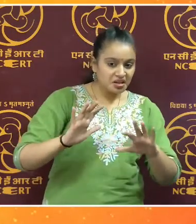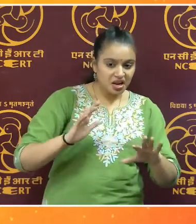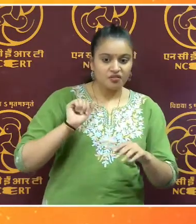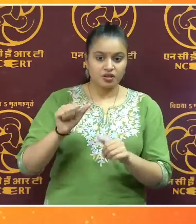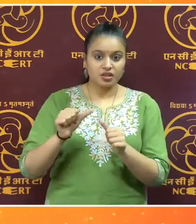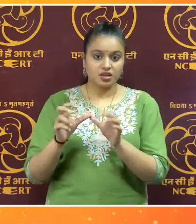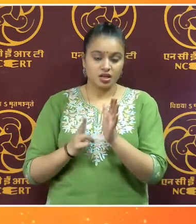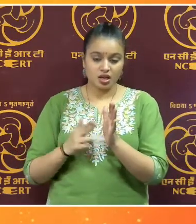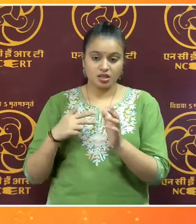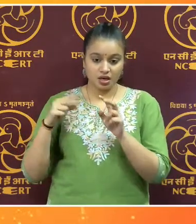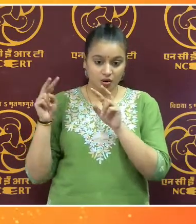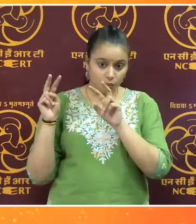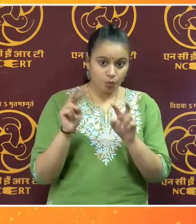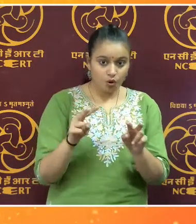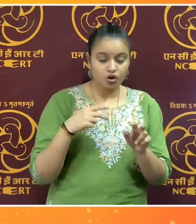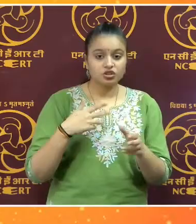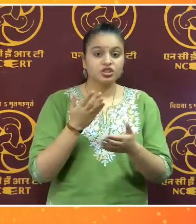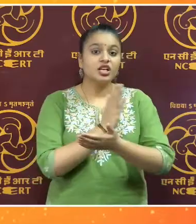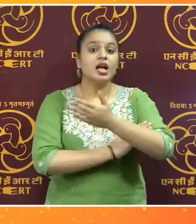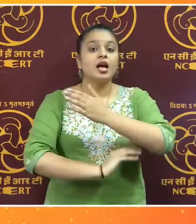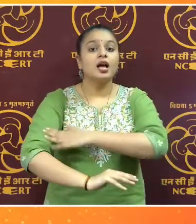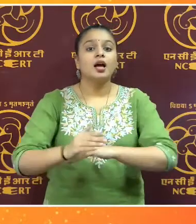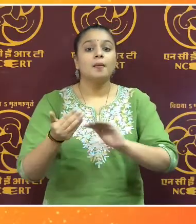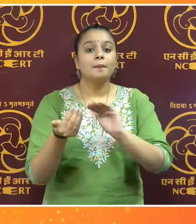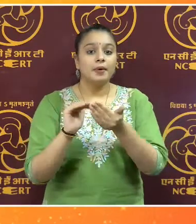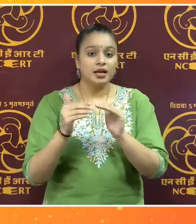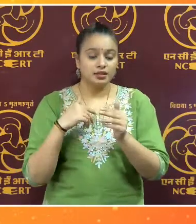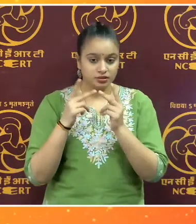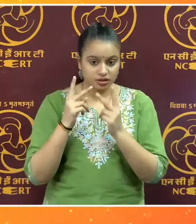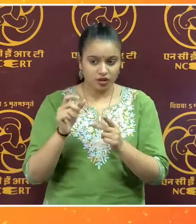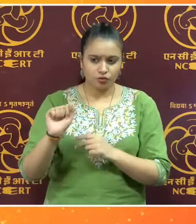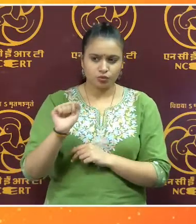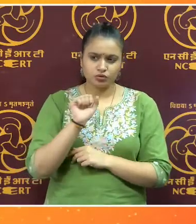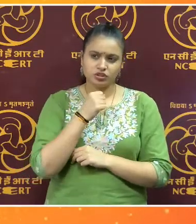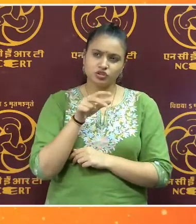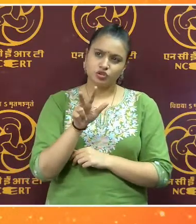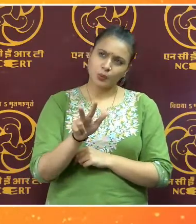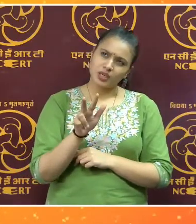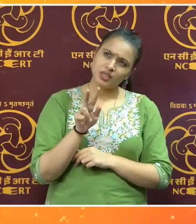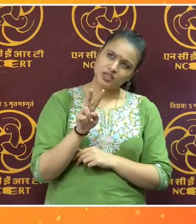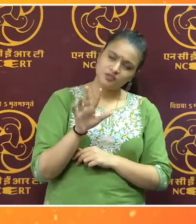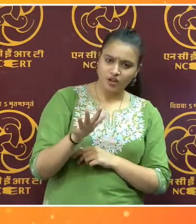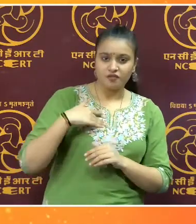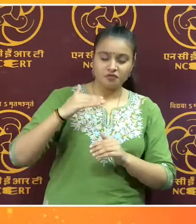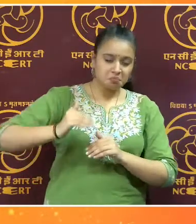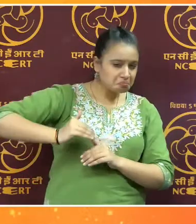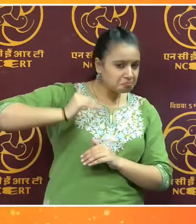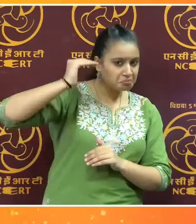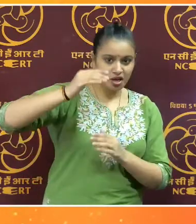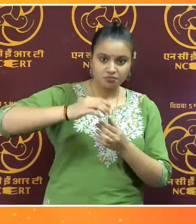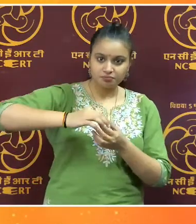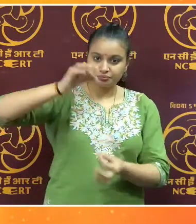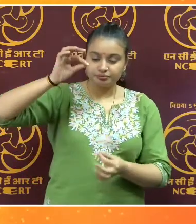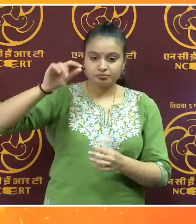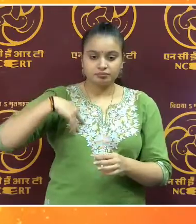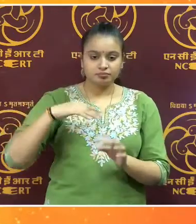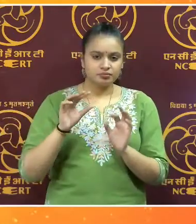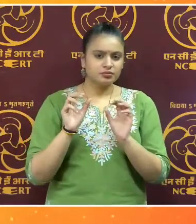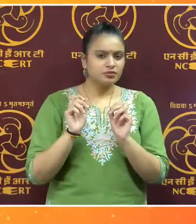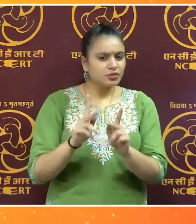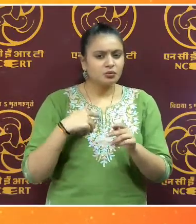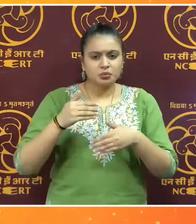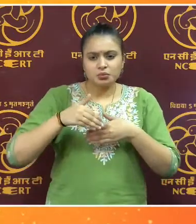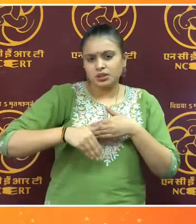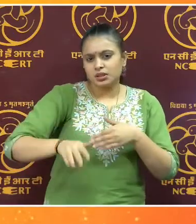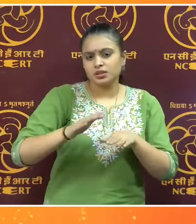watching a wrestling match when I approached him. He was about 25, a tall, lean fellow, and he looked easygoing, kind